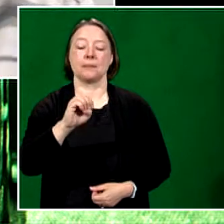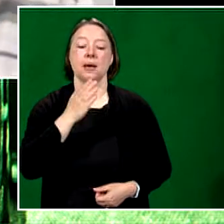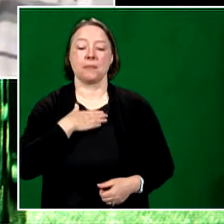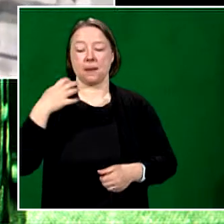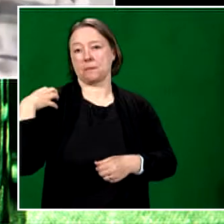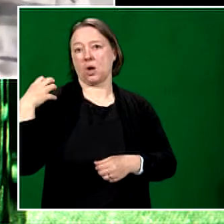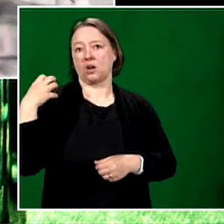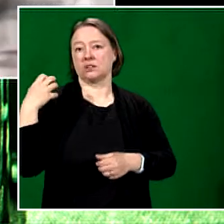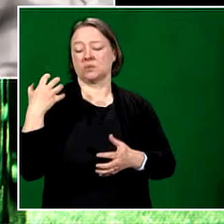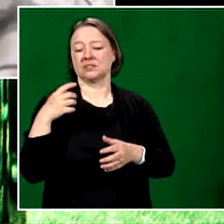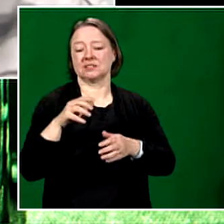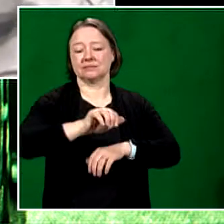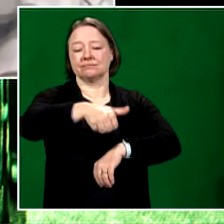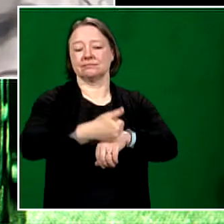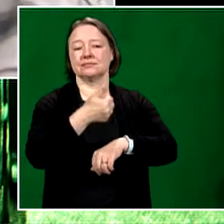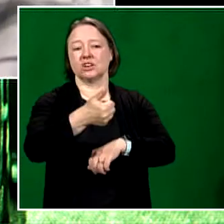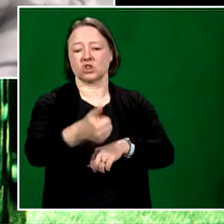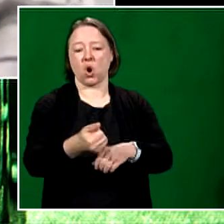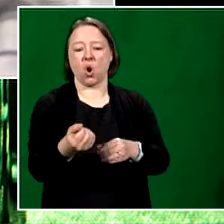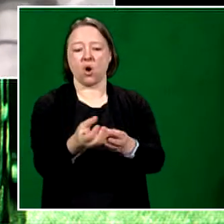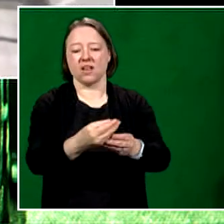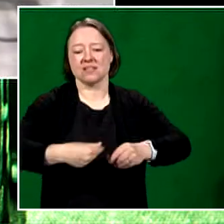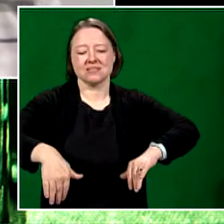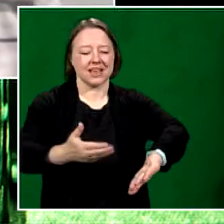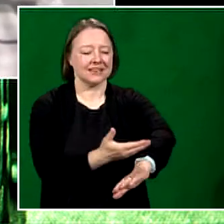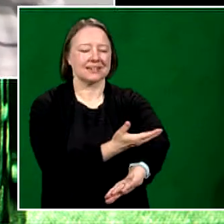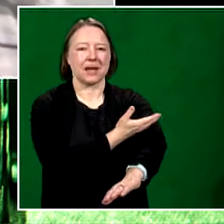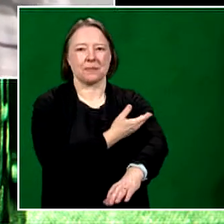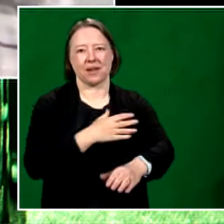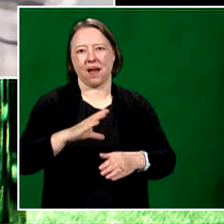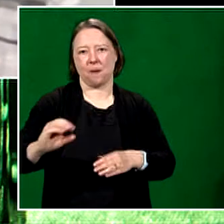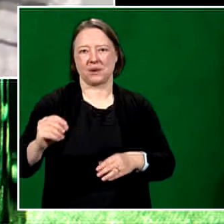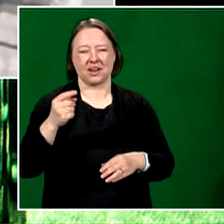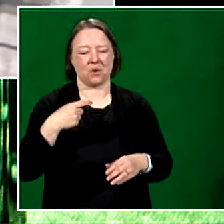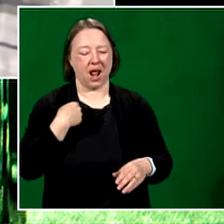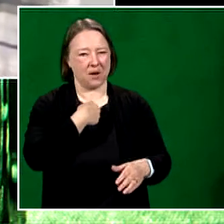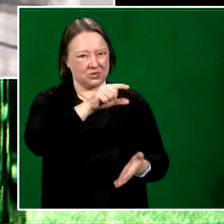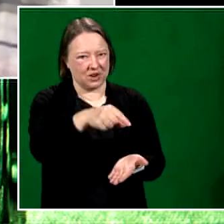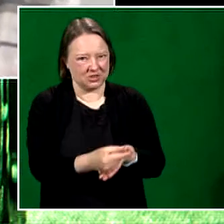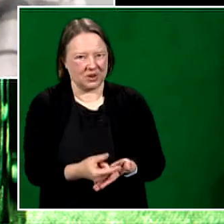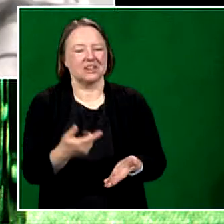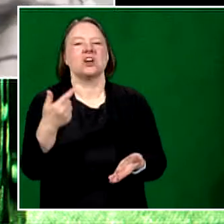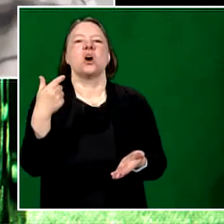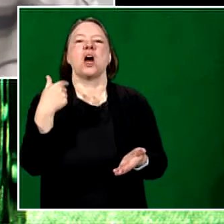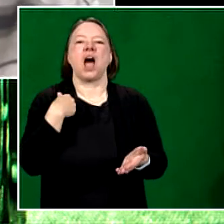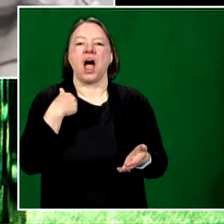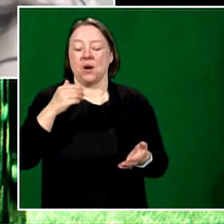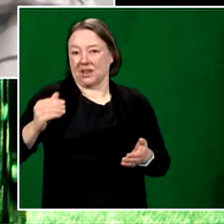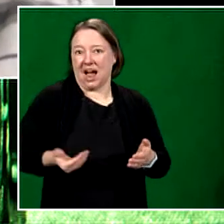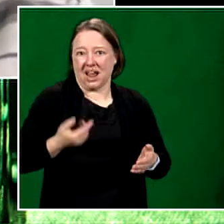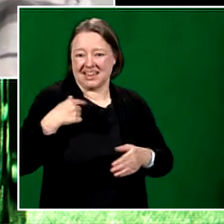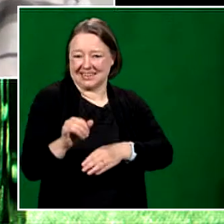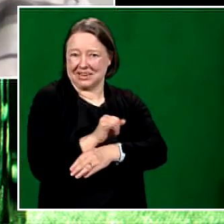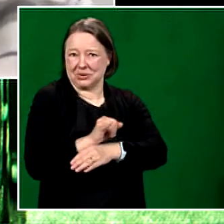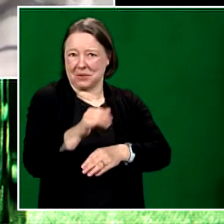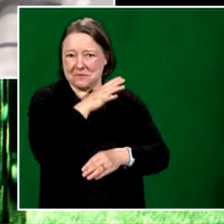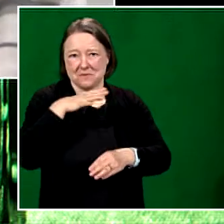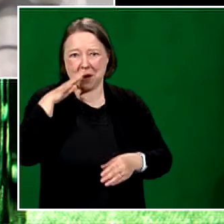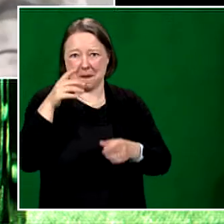want to start his own landscaping company at the same time I was graduating. So I managed to get hired as the interim farm